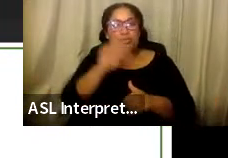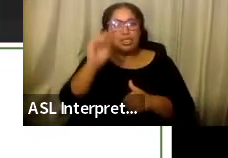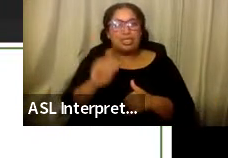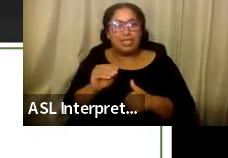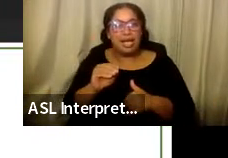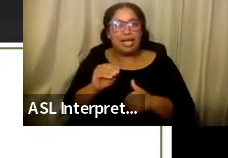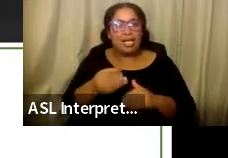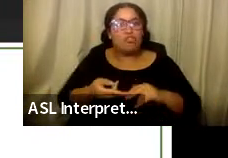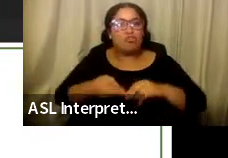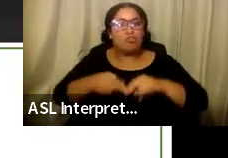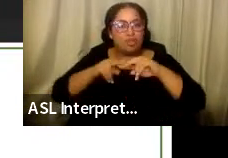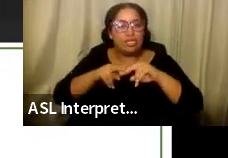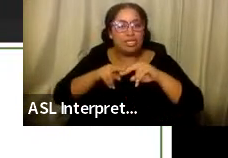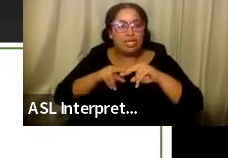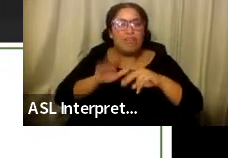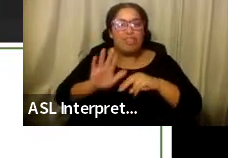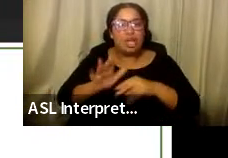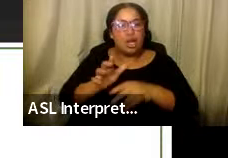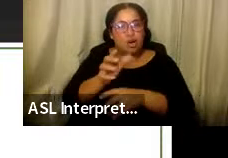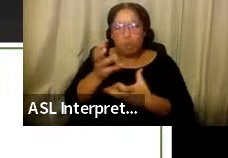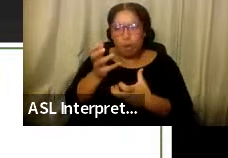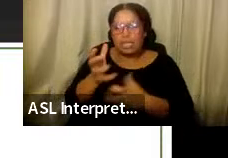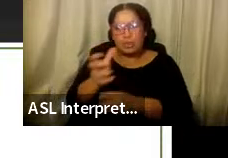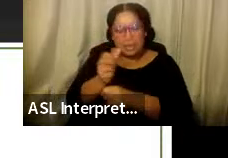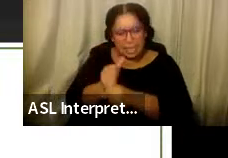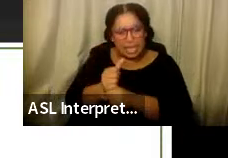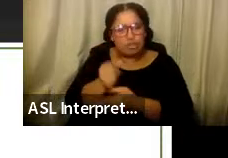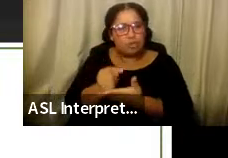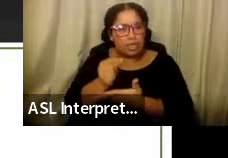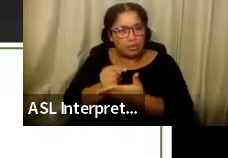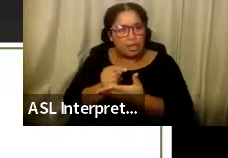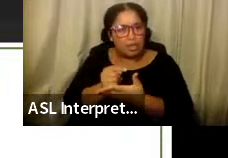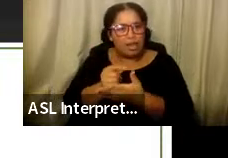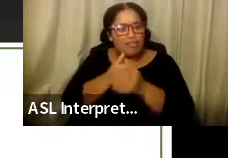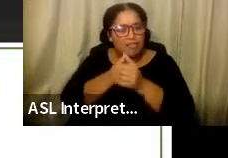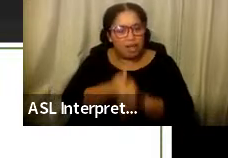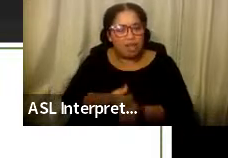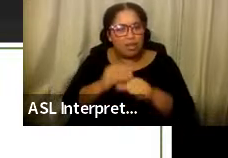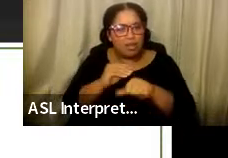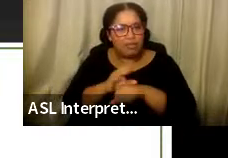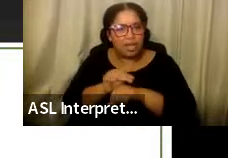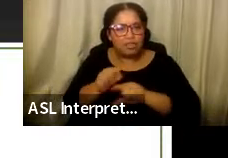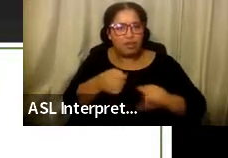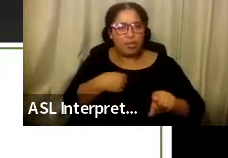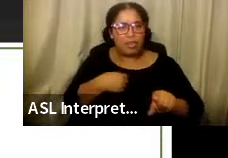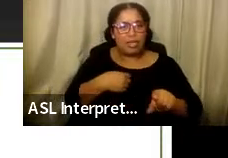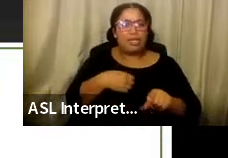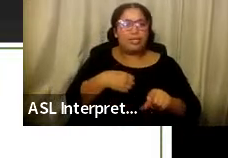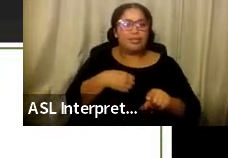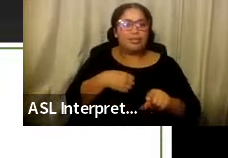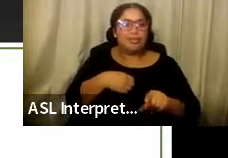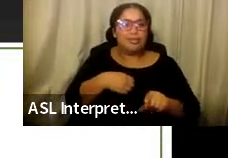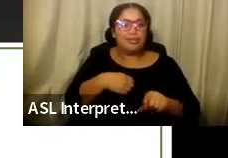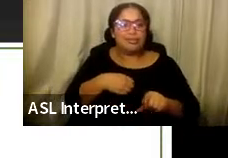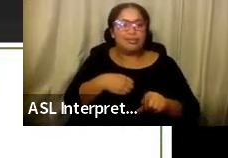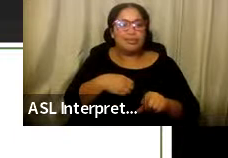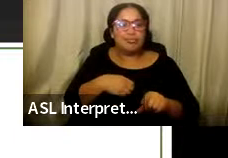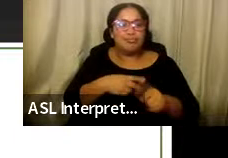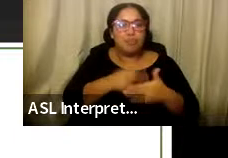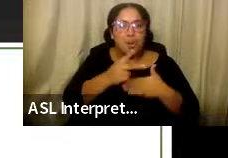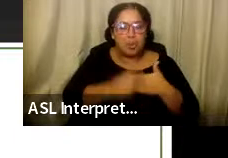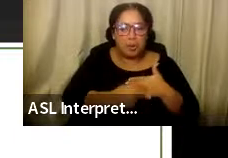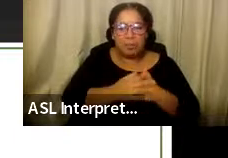uptick in their seeking treatment or following the advice that they were getting. So there